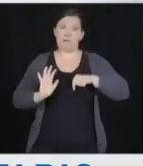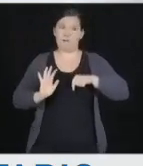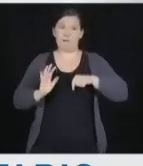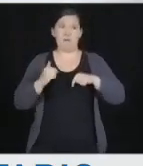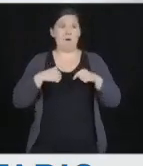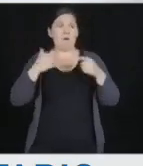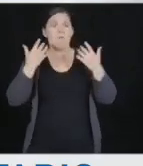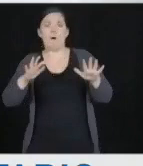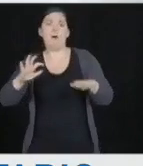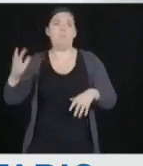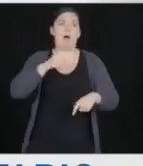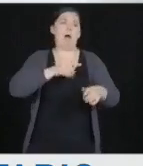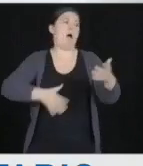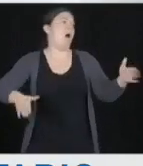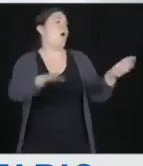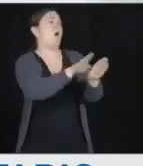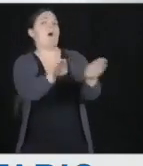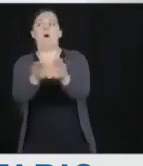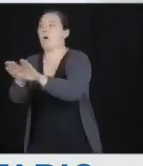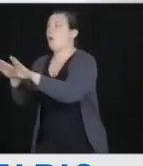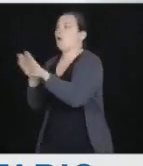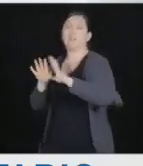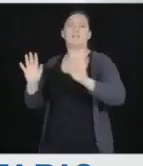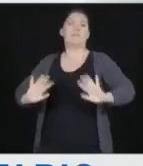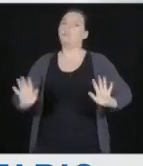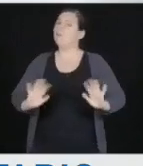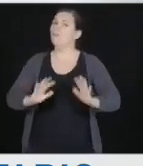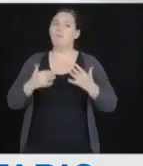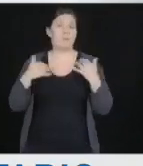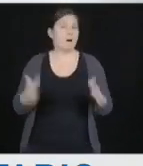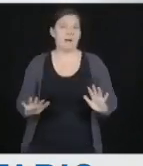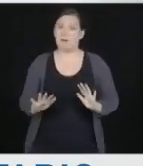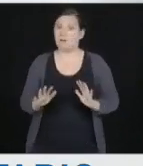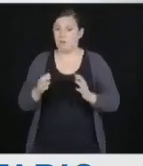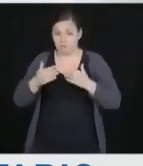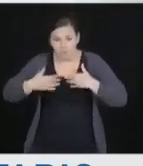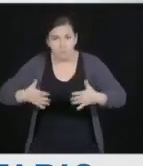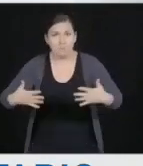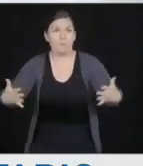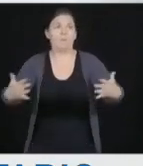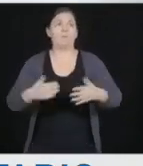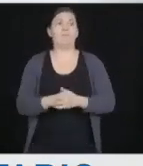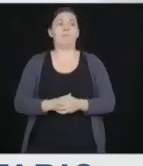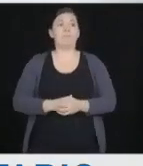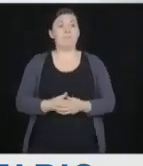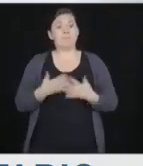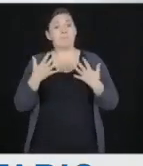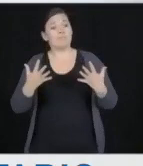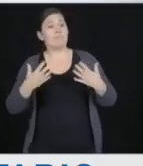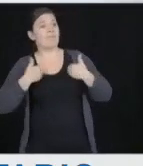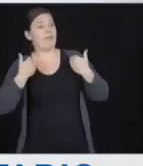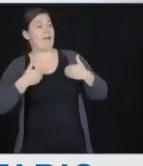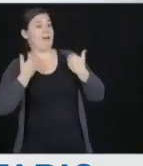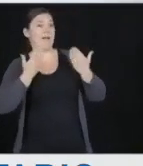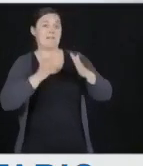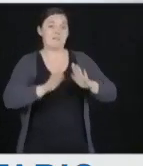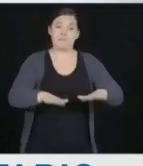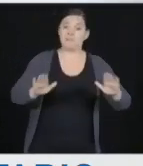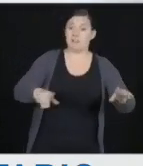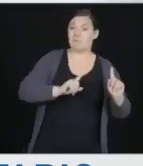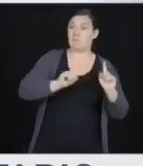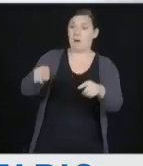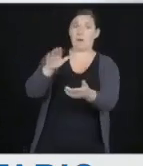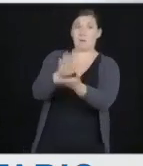advice. Continue to practice physical distancing, wear face coverings, practice good hand hygiene,